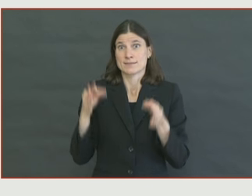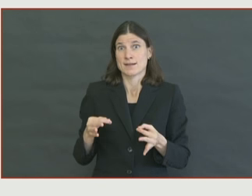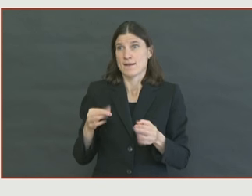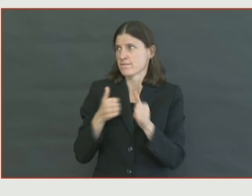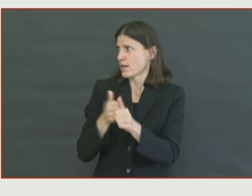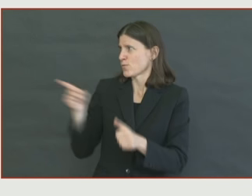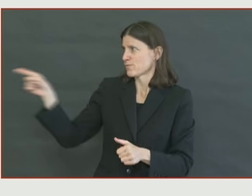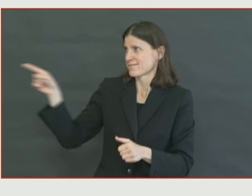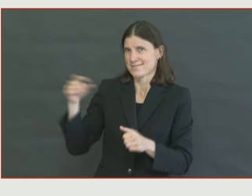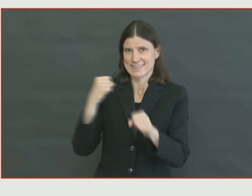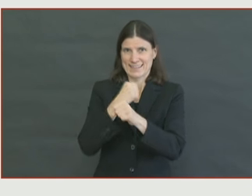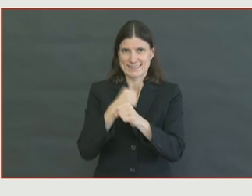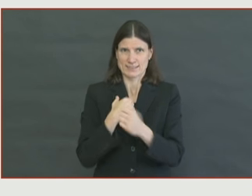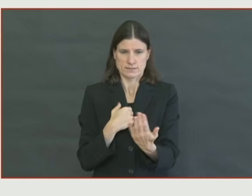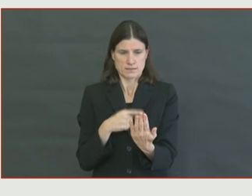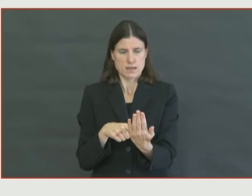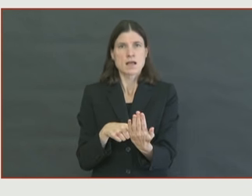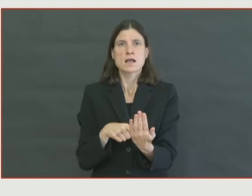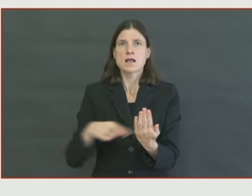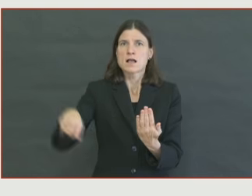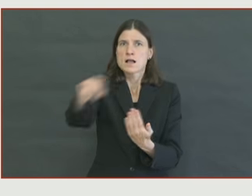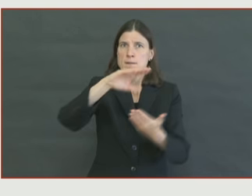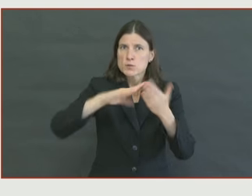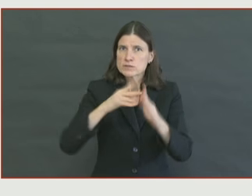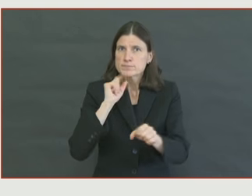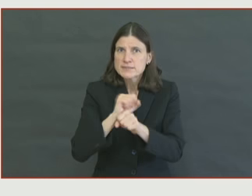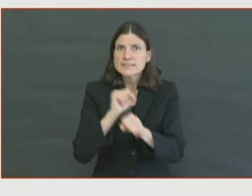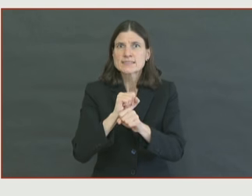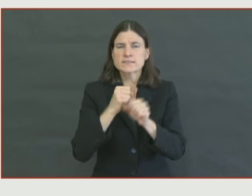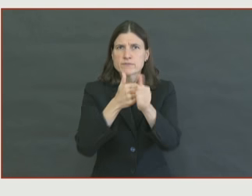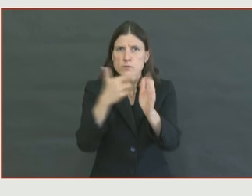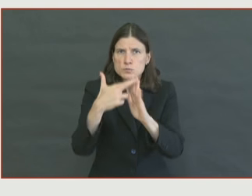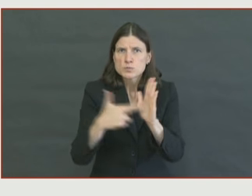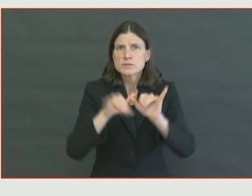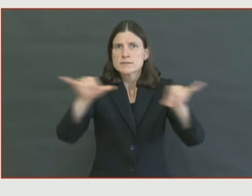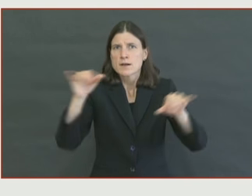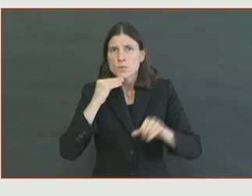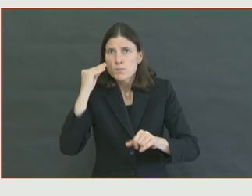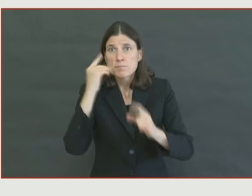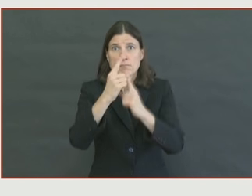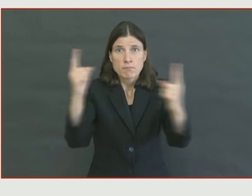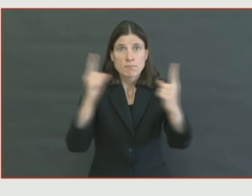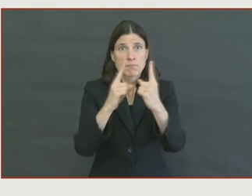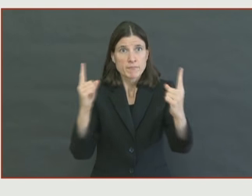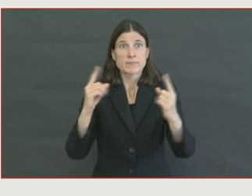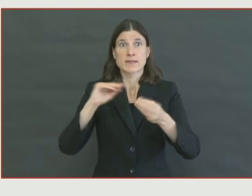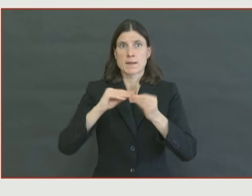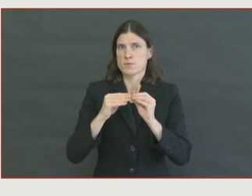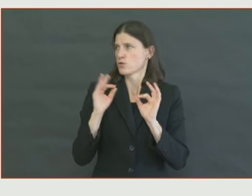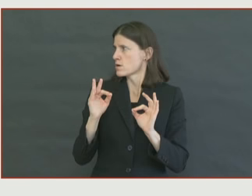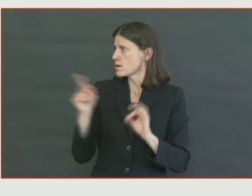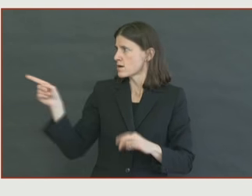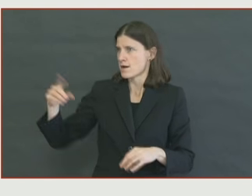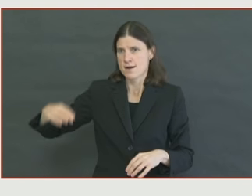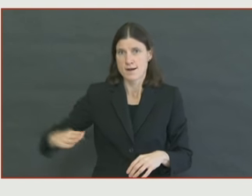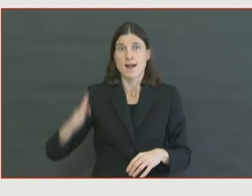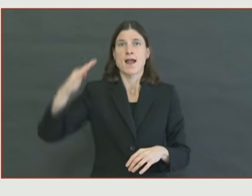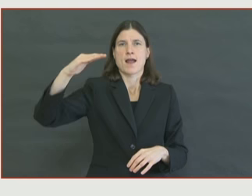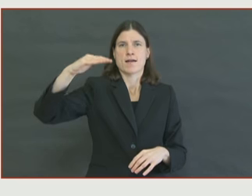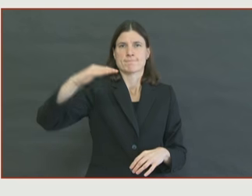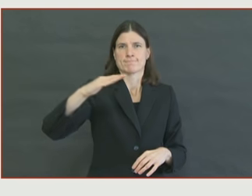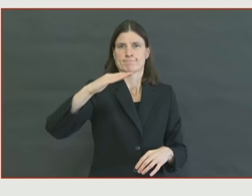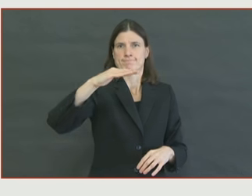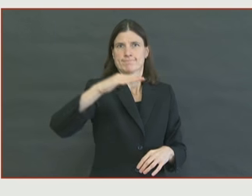for all of Rhode Island. And we need to use that information to be thoughtful and to